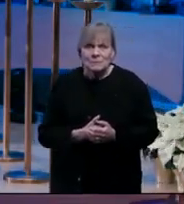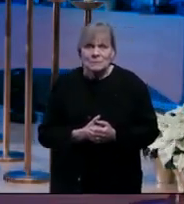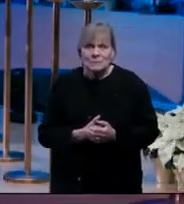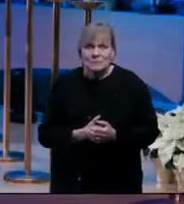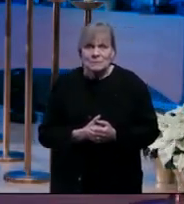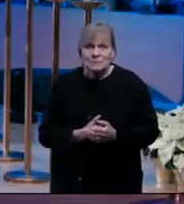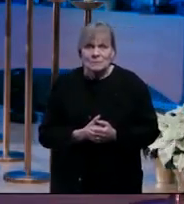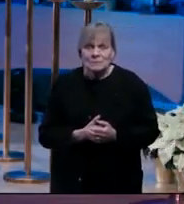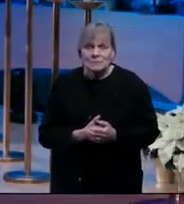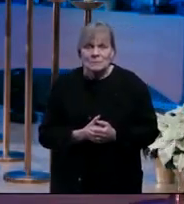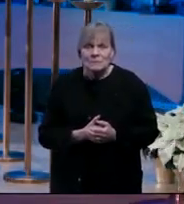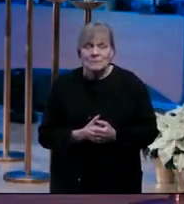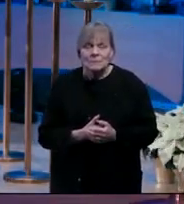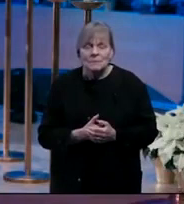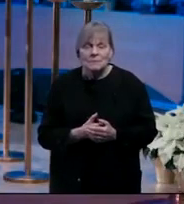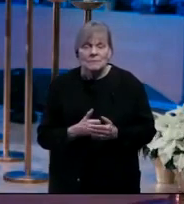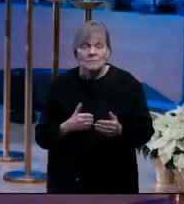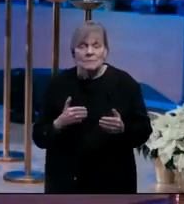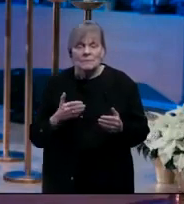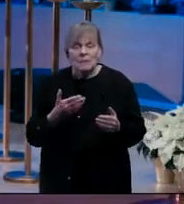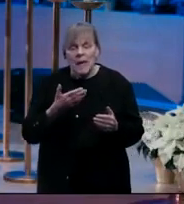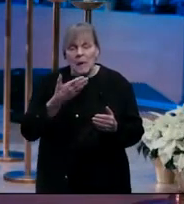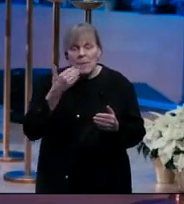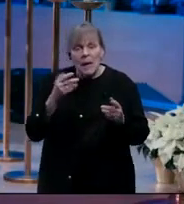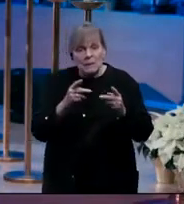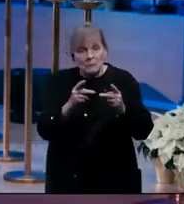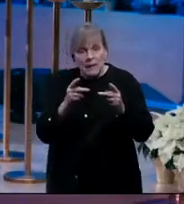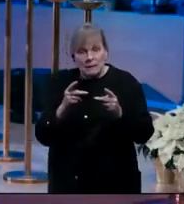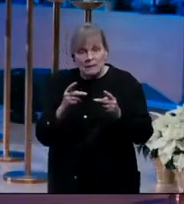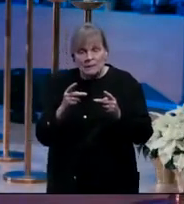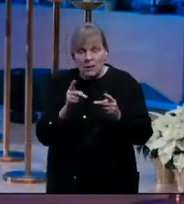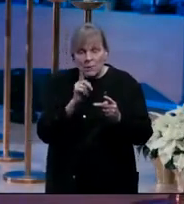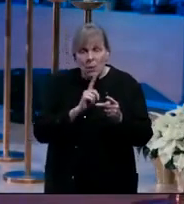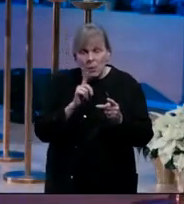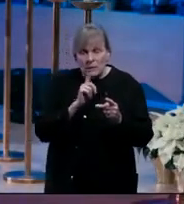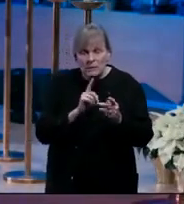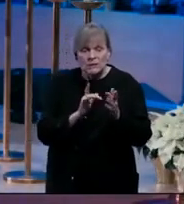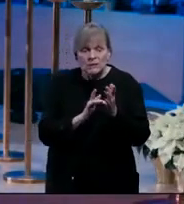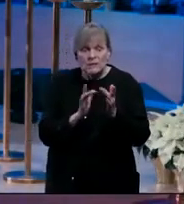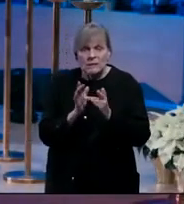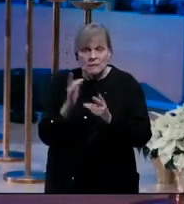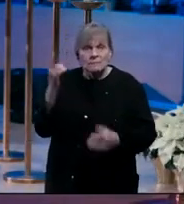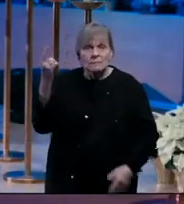Because he meets us in our greatest places of loneliness.